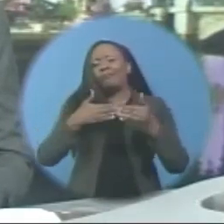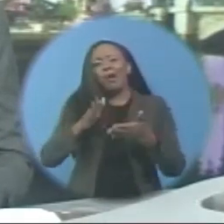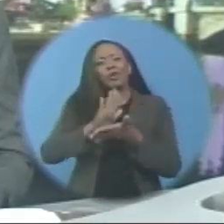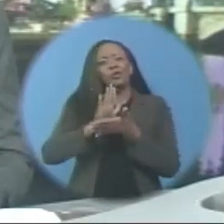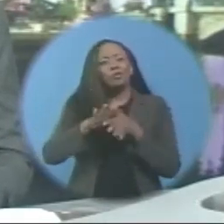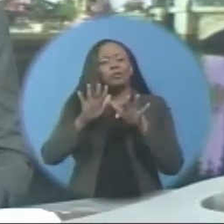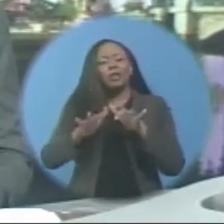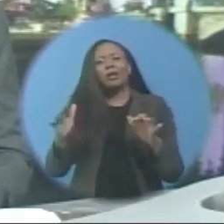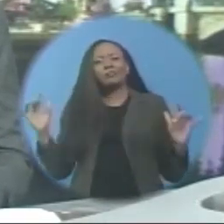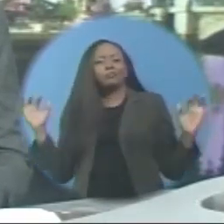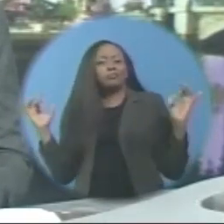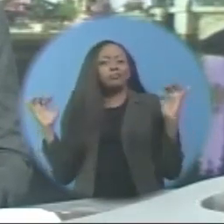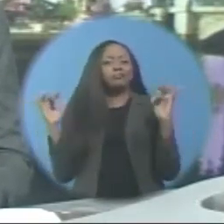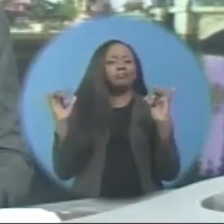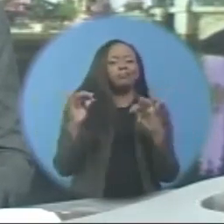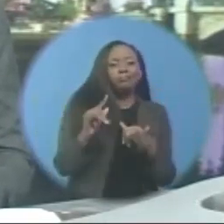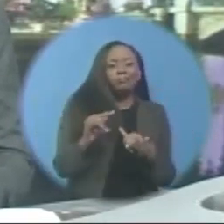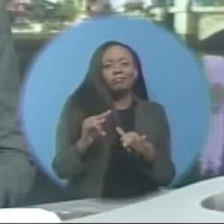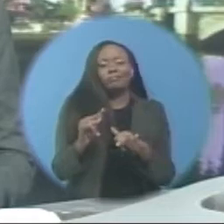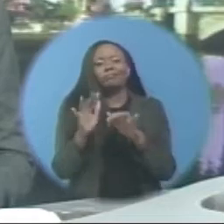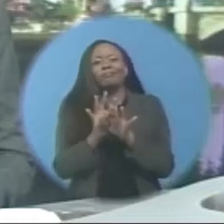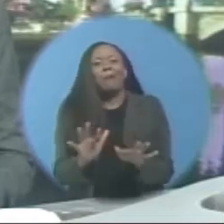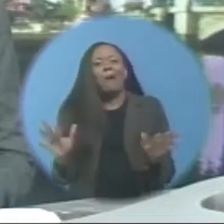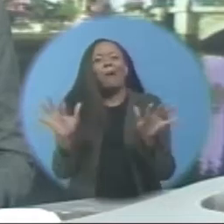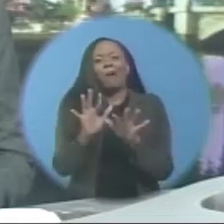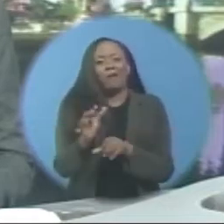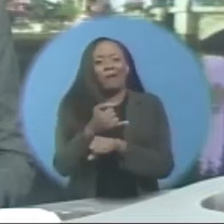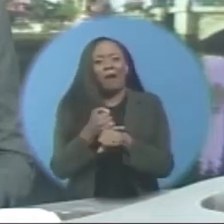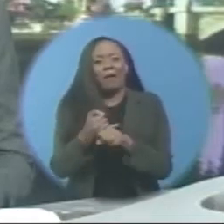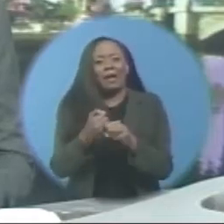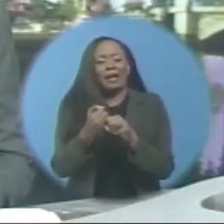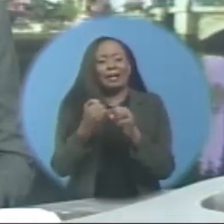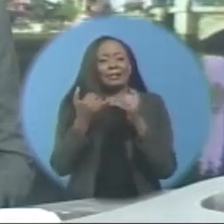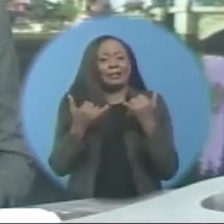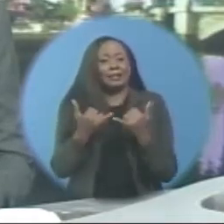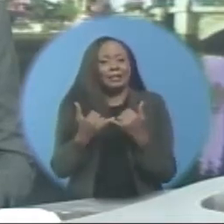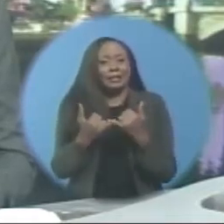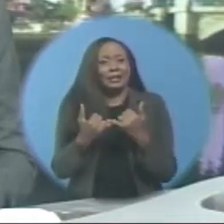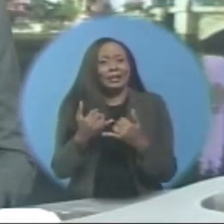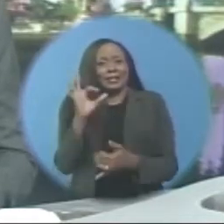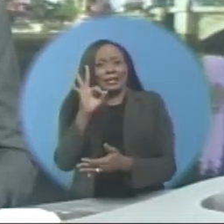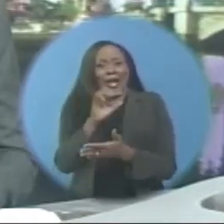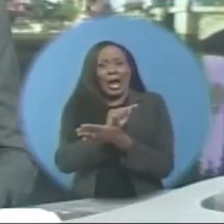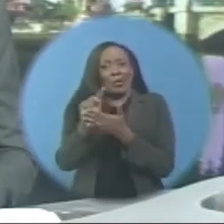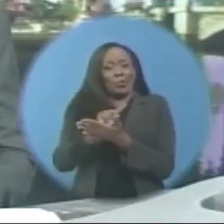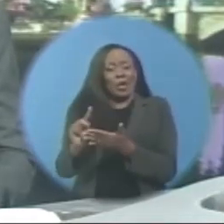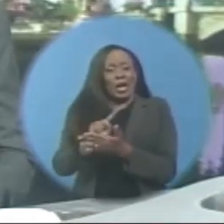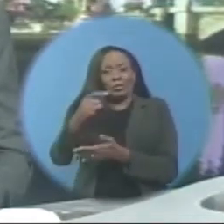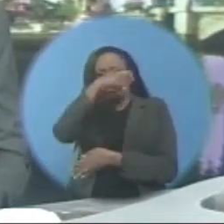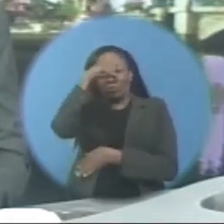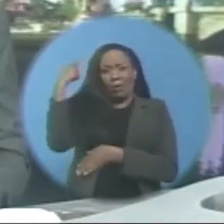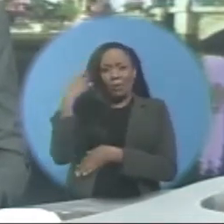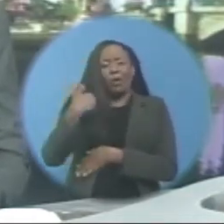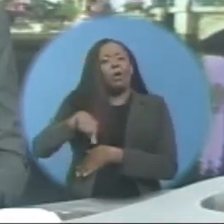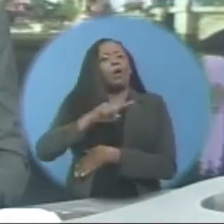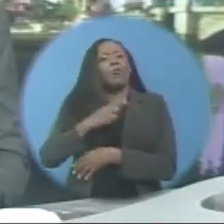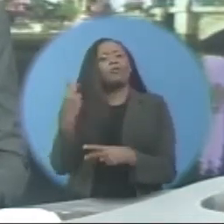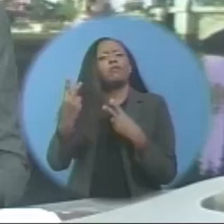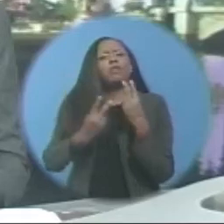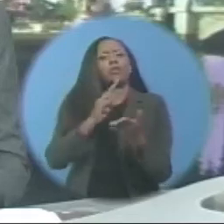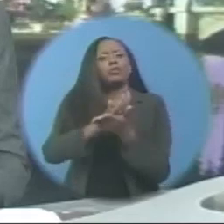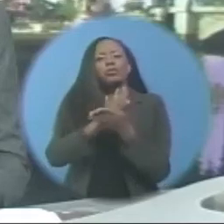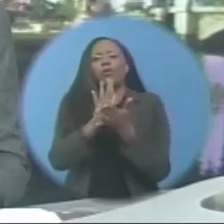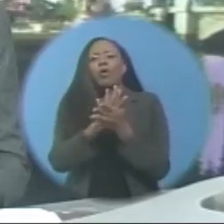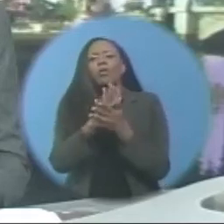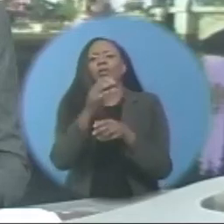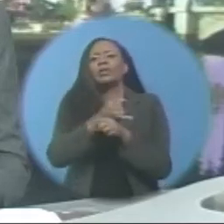returned to classrooms across the island today following a 9-week summer holiday. CBC visited schools across the country to see